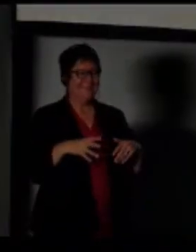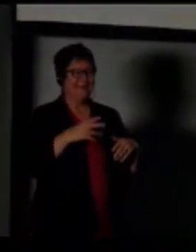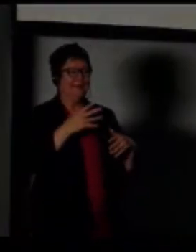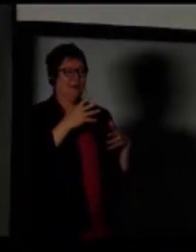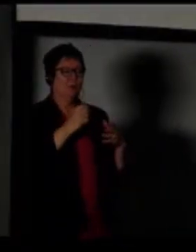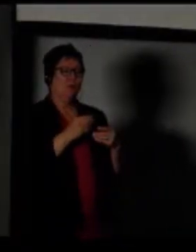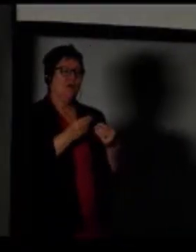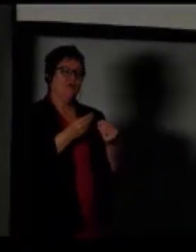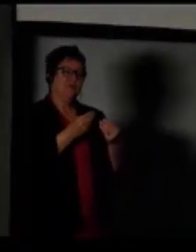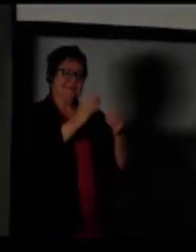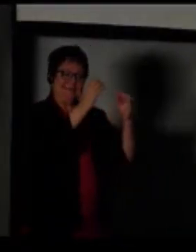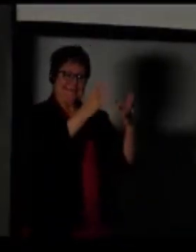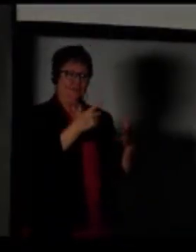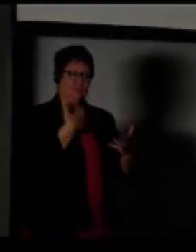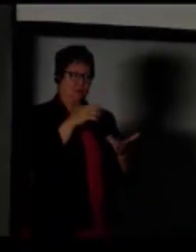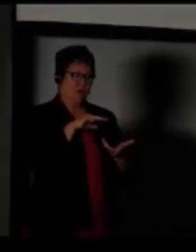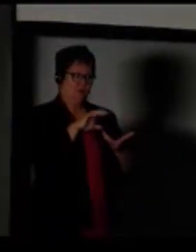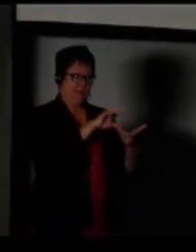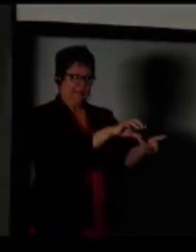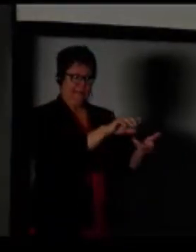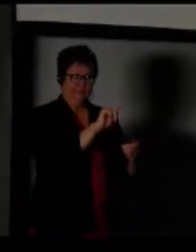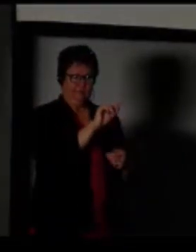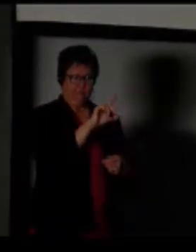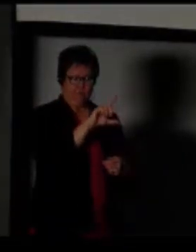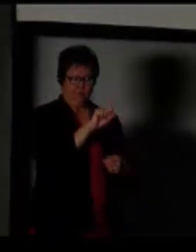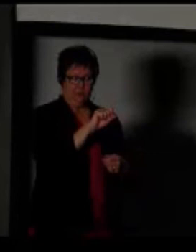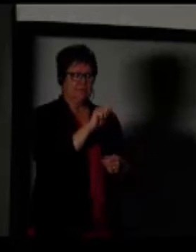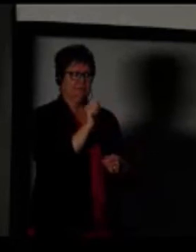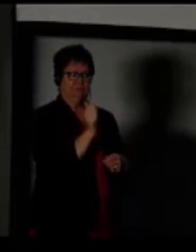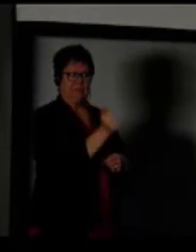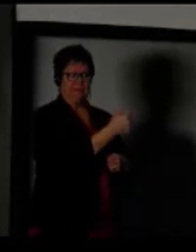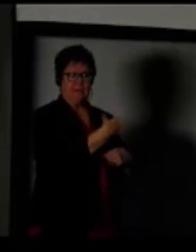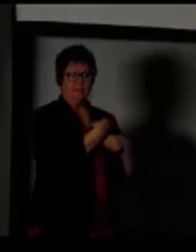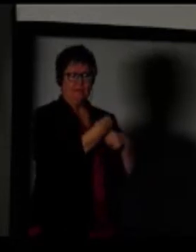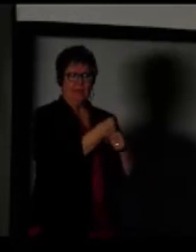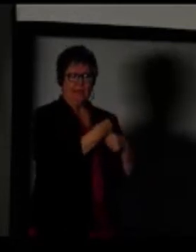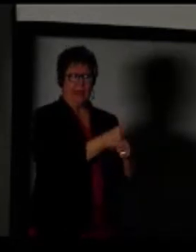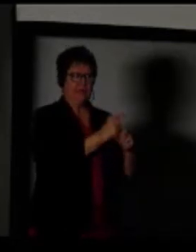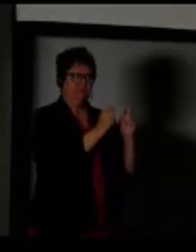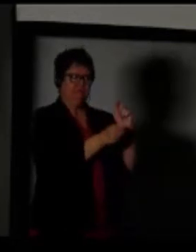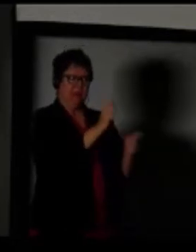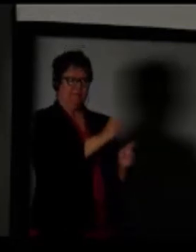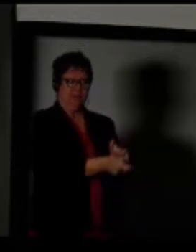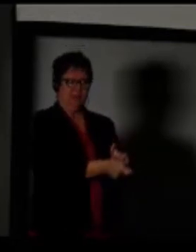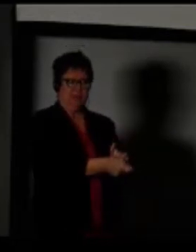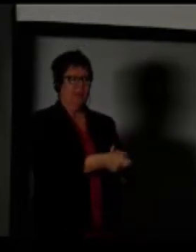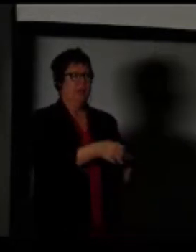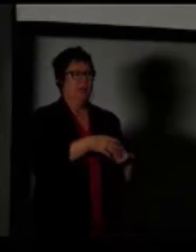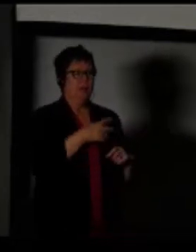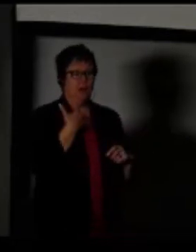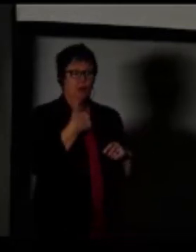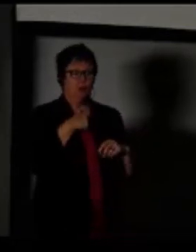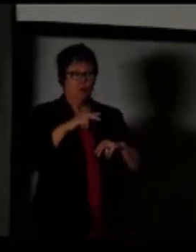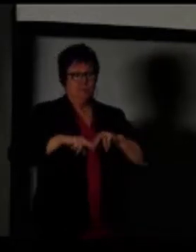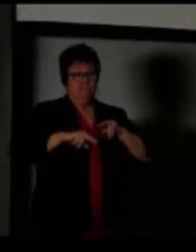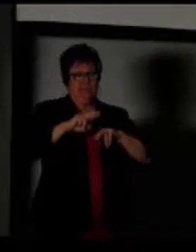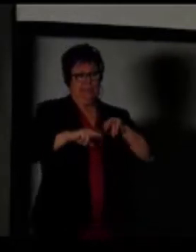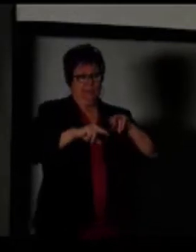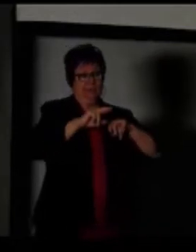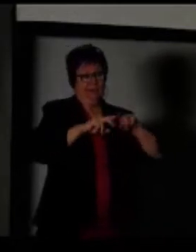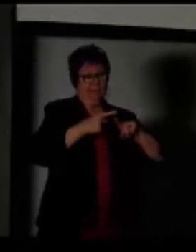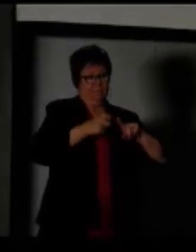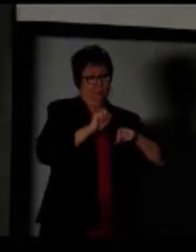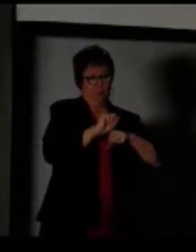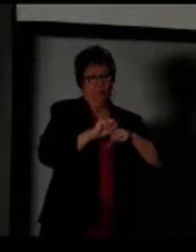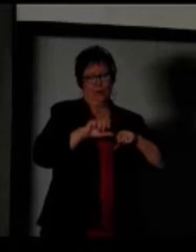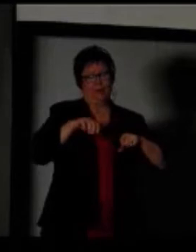Do is give the teachers the tools that they need so that they can create on their own. Now, are building off the work that was done by